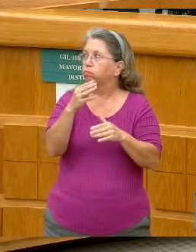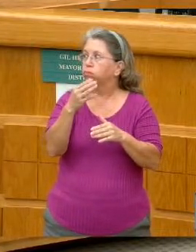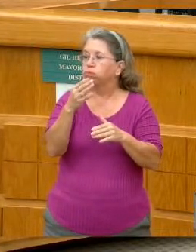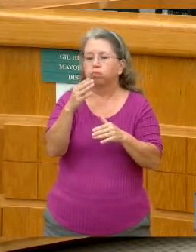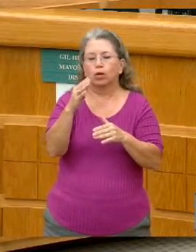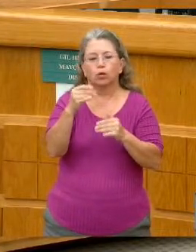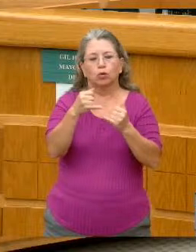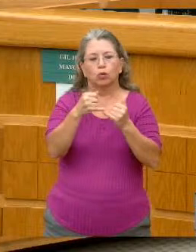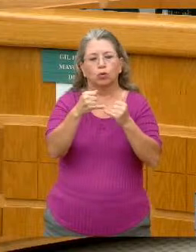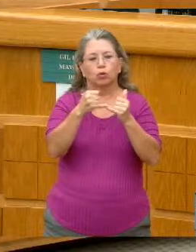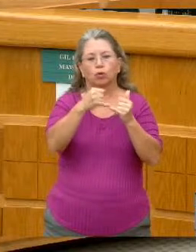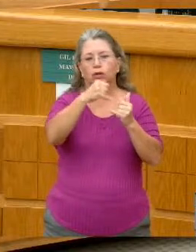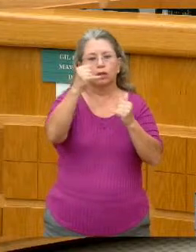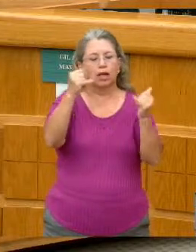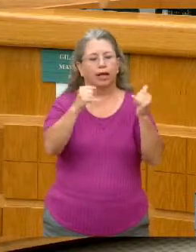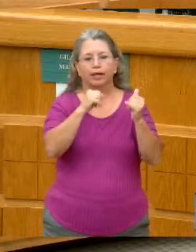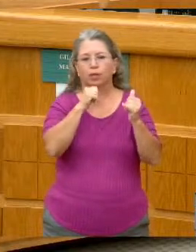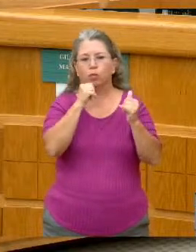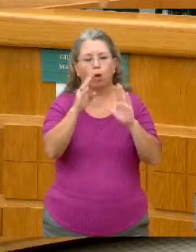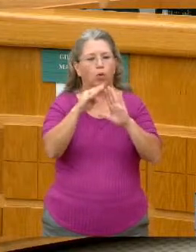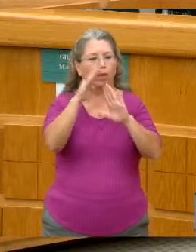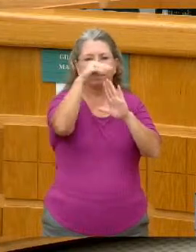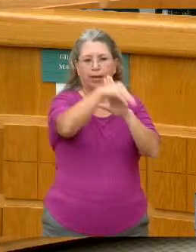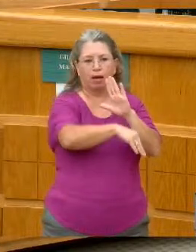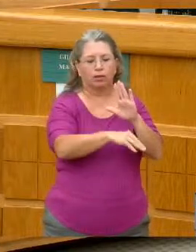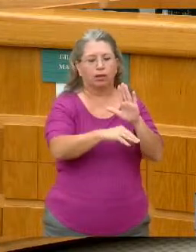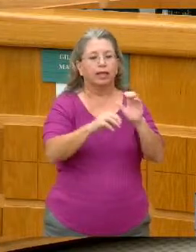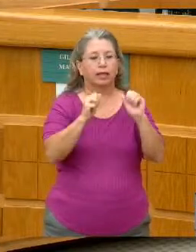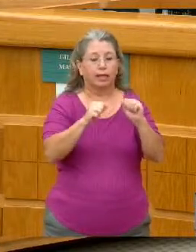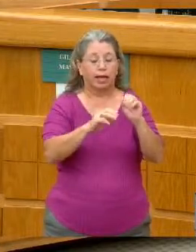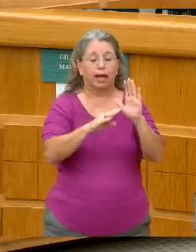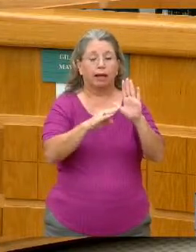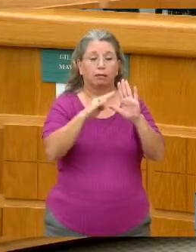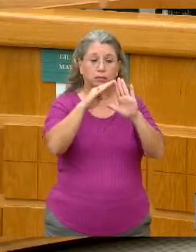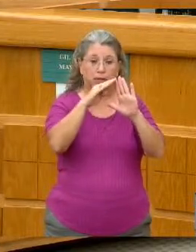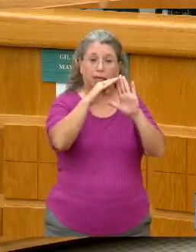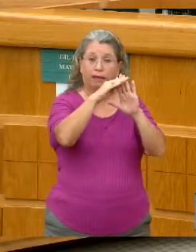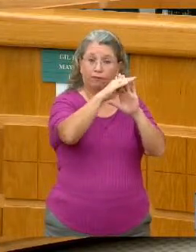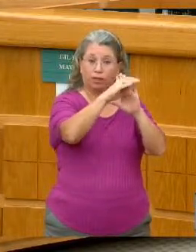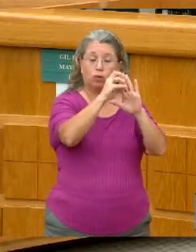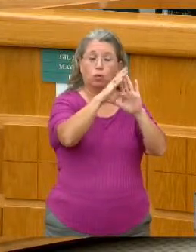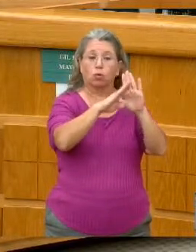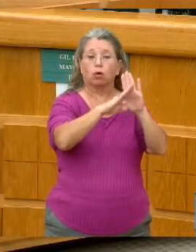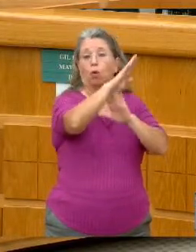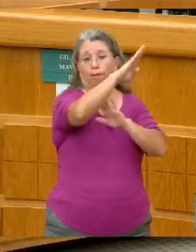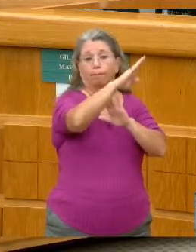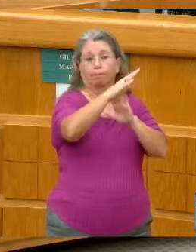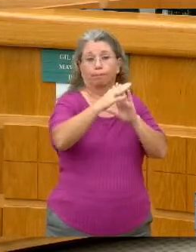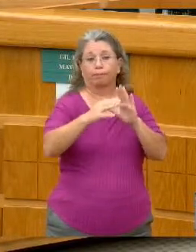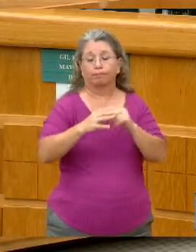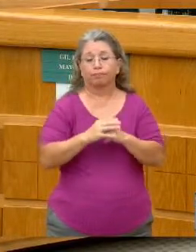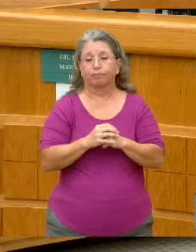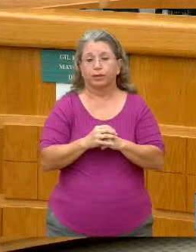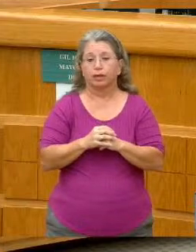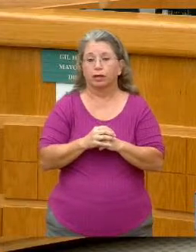cumulative total cases. It can only stay even or go up higher. And then here's our Texas-wide outbreak